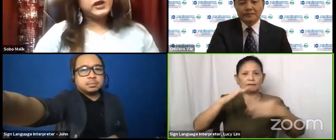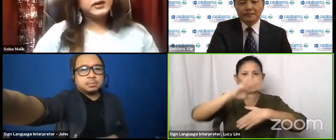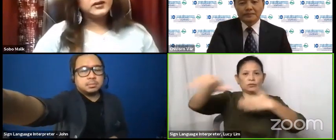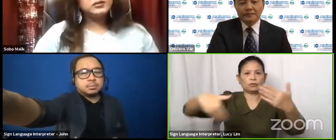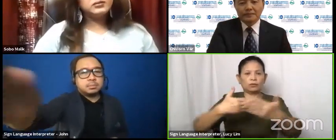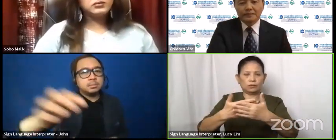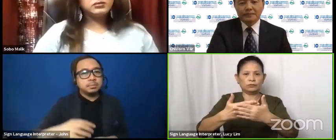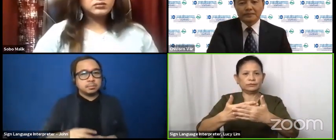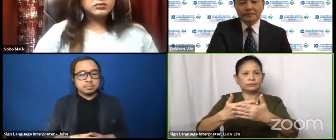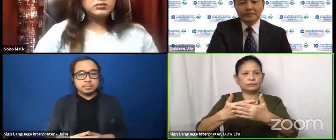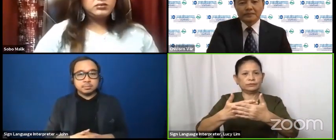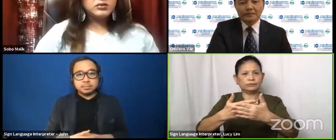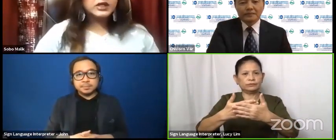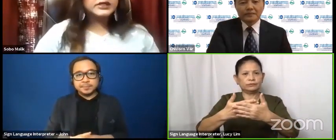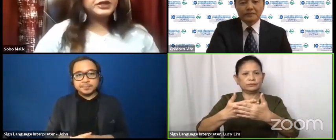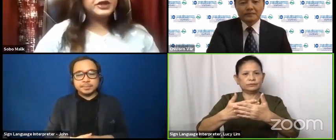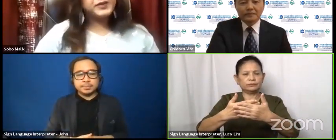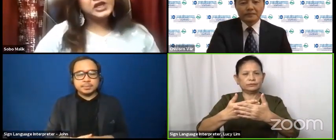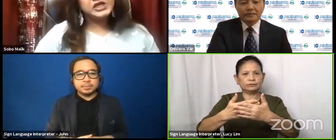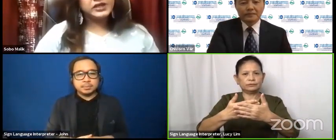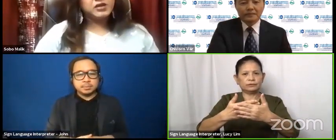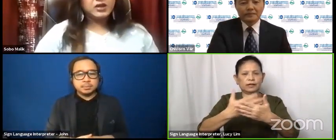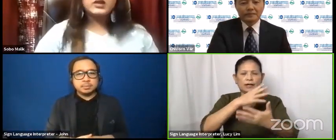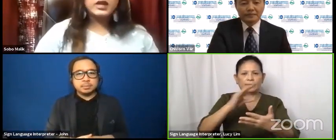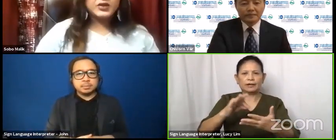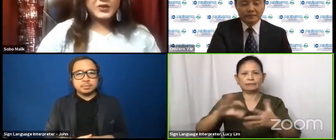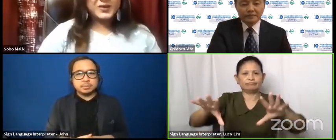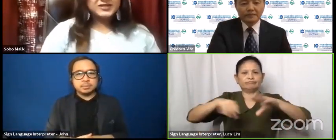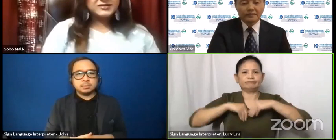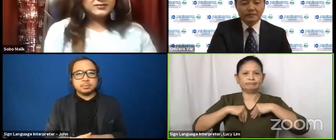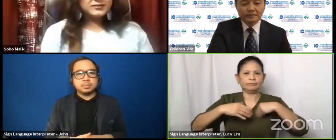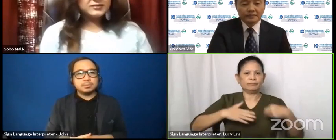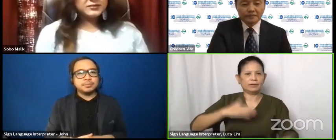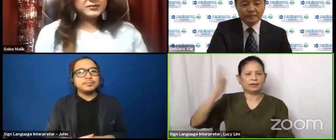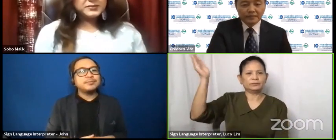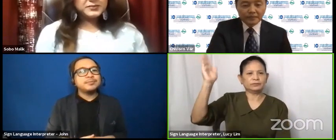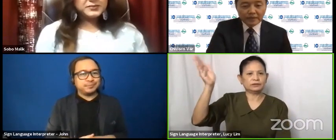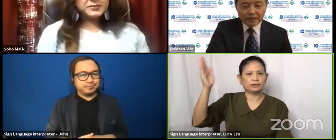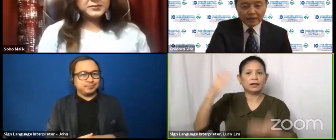for considering me and taking me. Thank you so much.